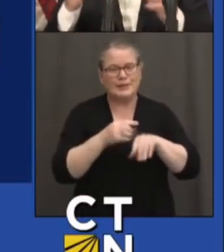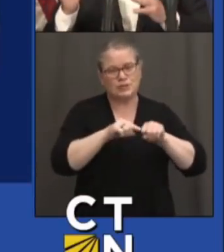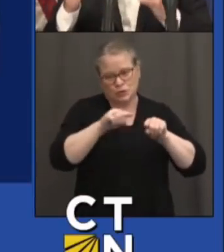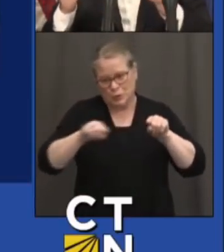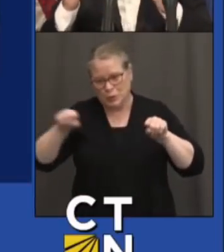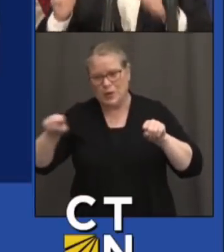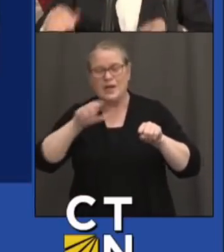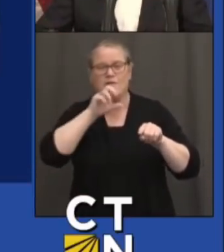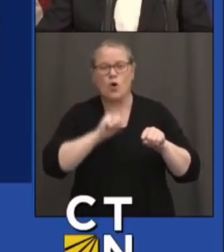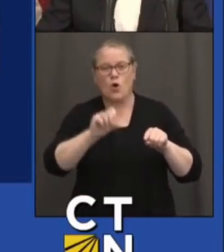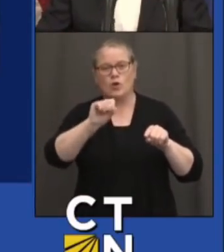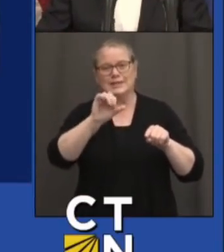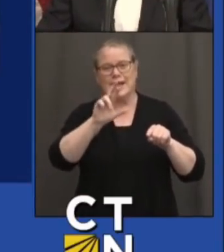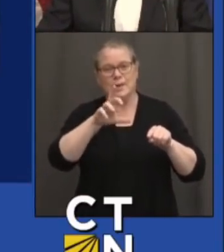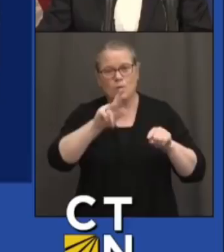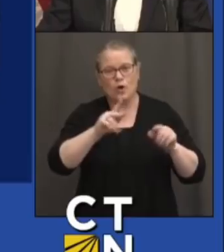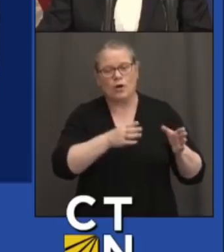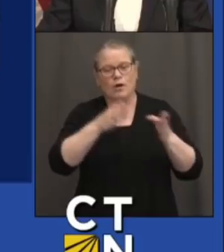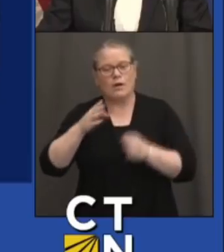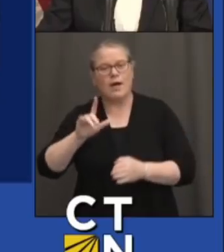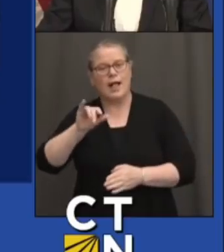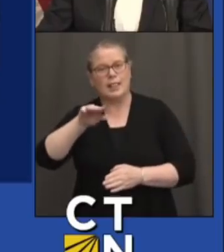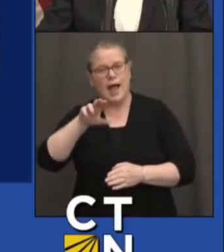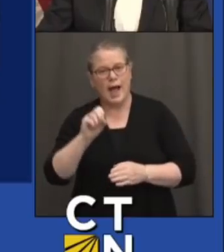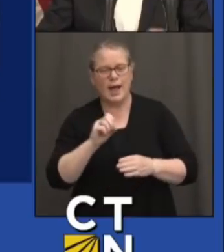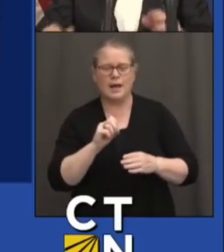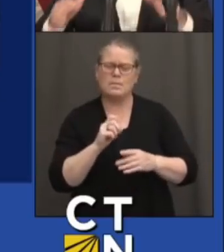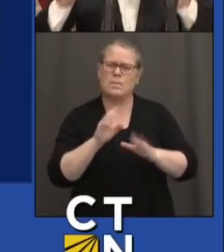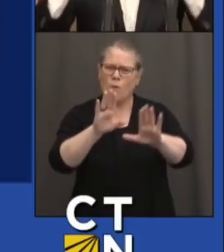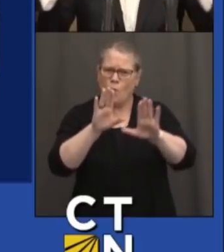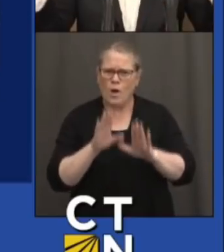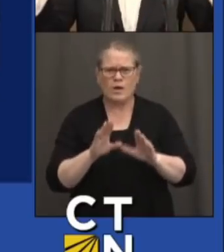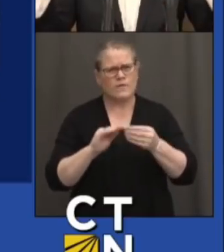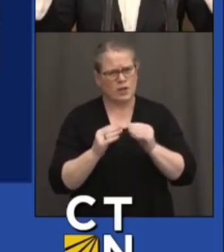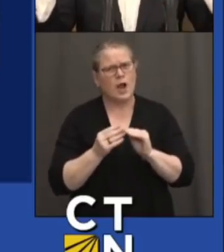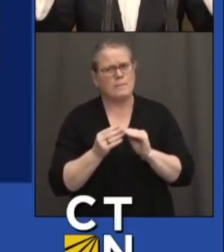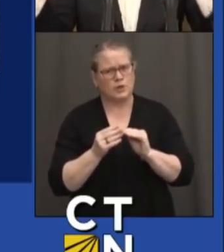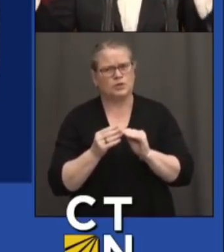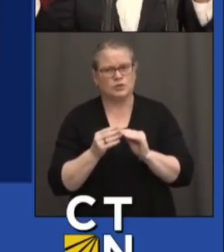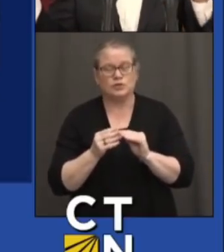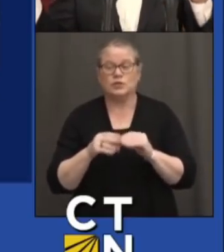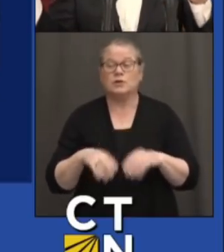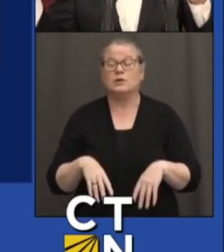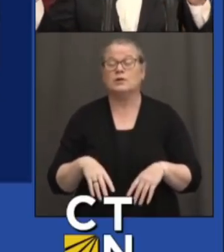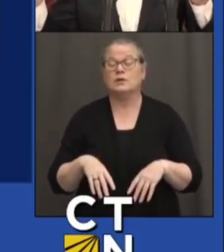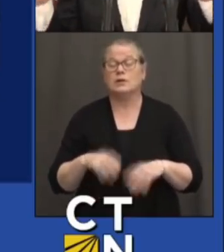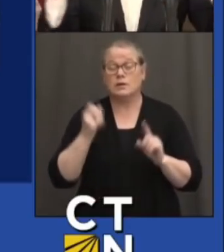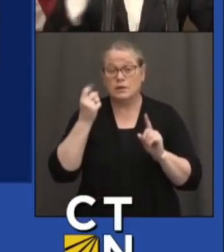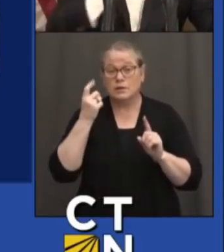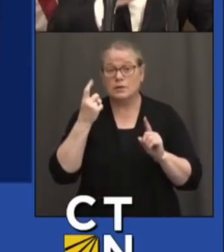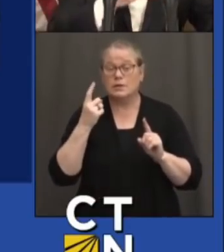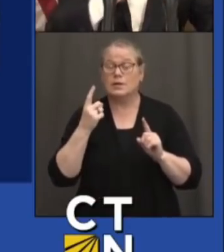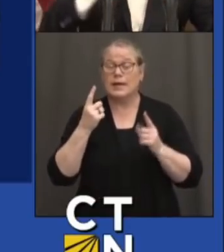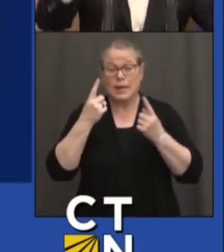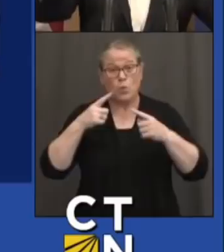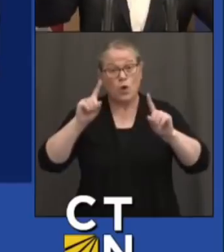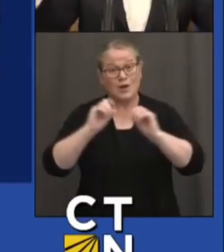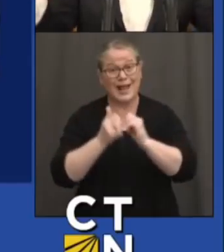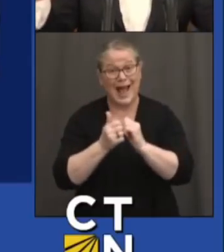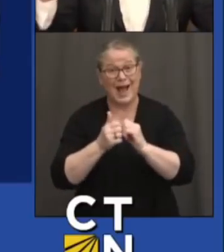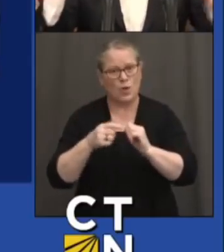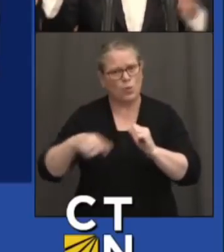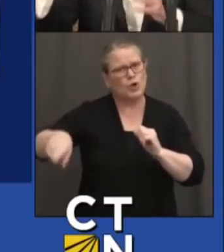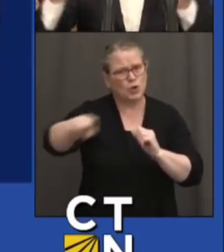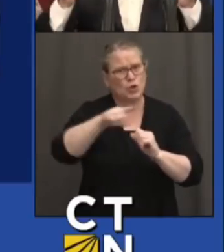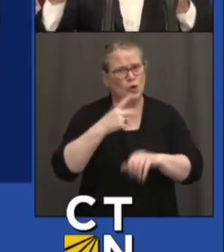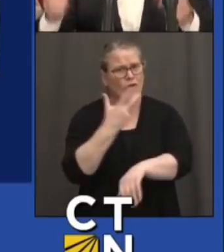So extraordinary positive there. But it only works if not only you get vaccinated, but the towns next to you